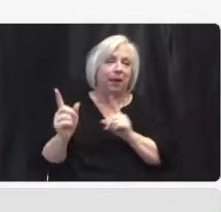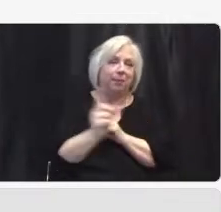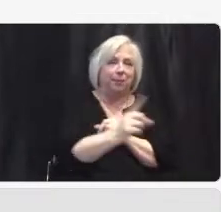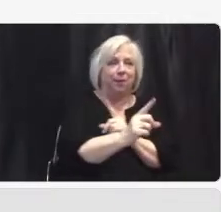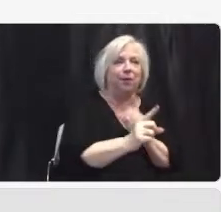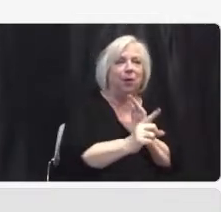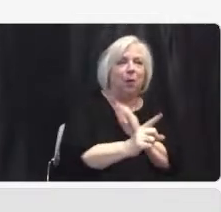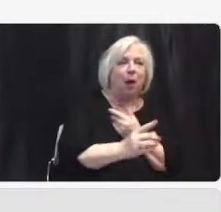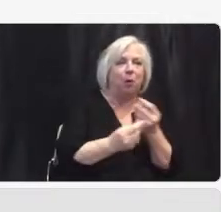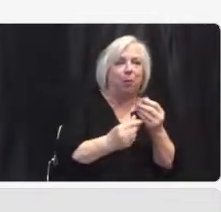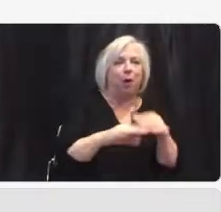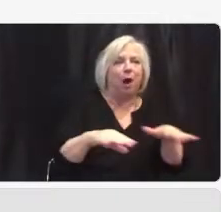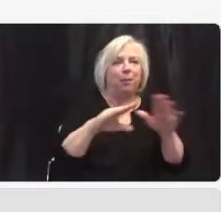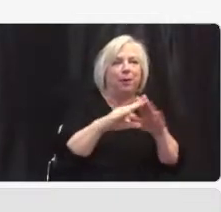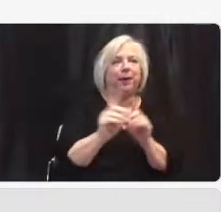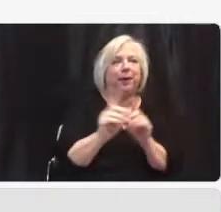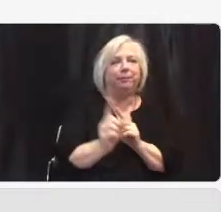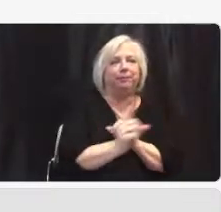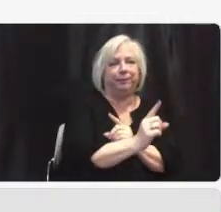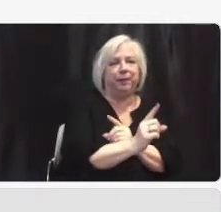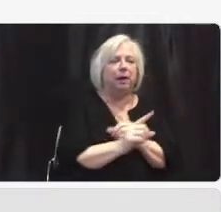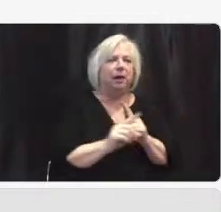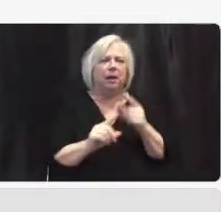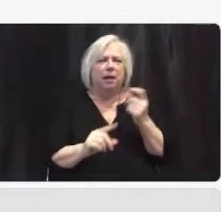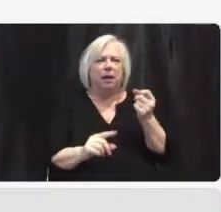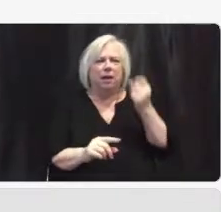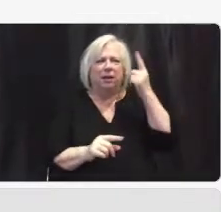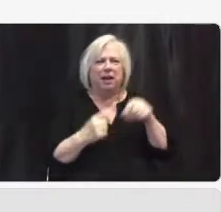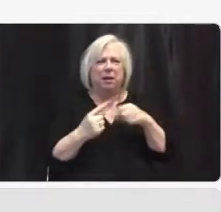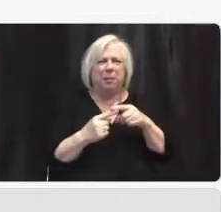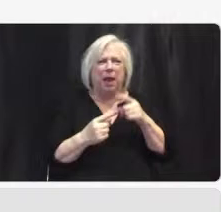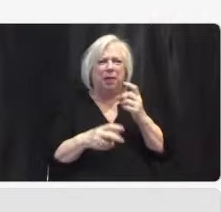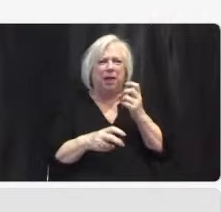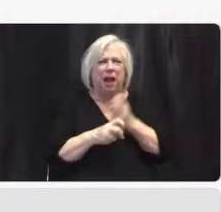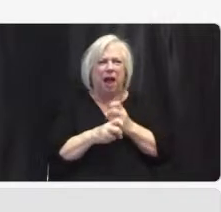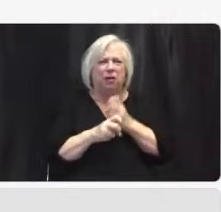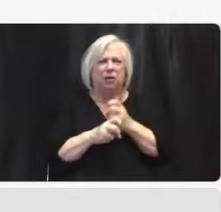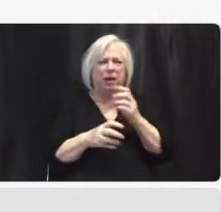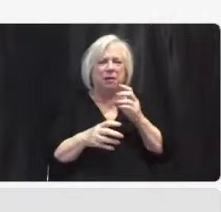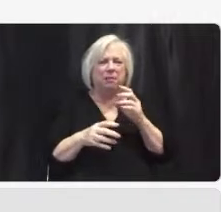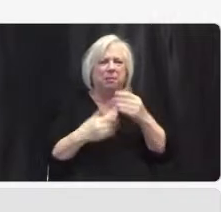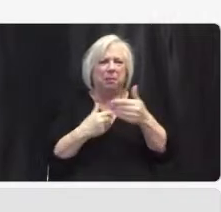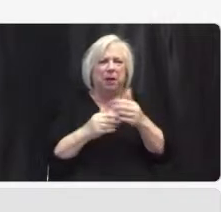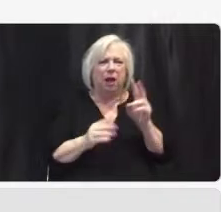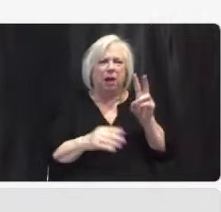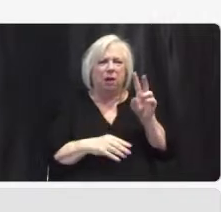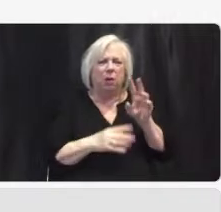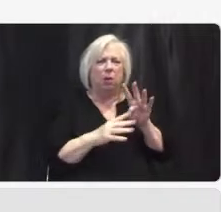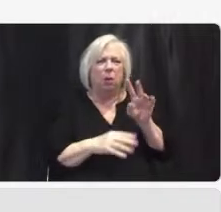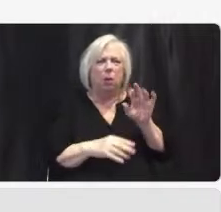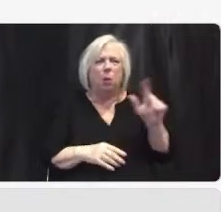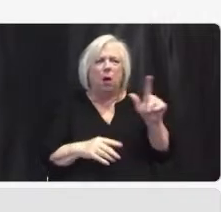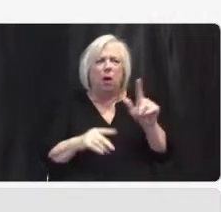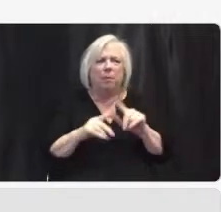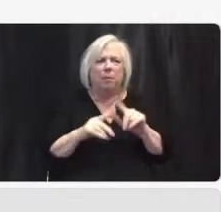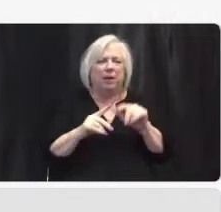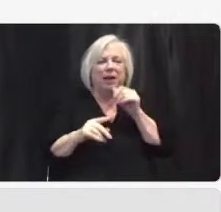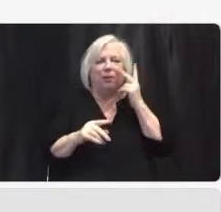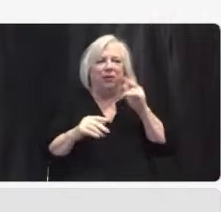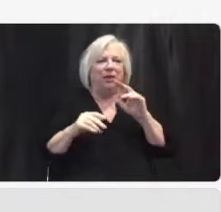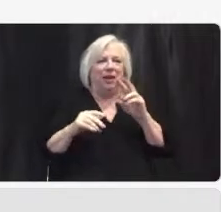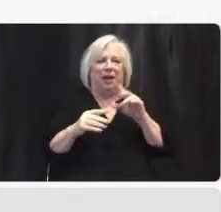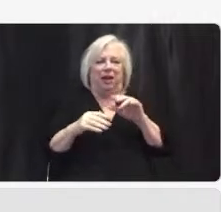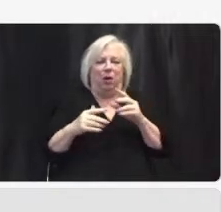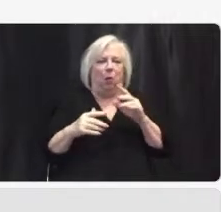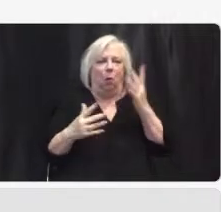property. But I don't understand about the concrete block wall because I don't see how that's for our